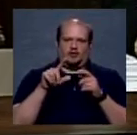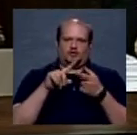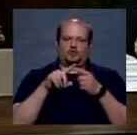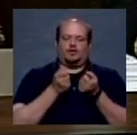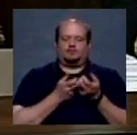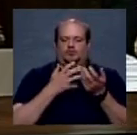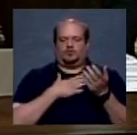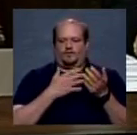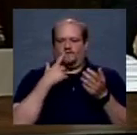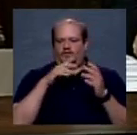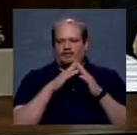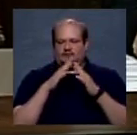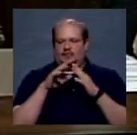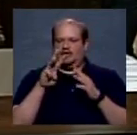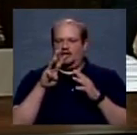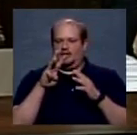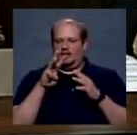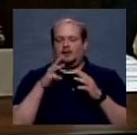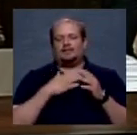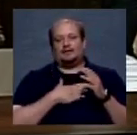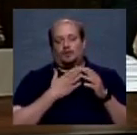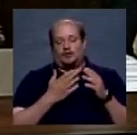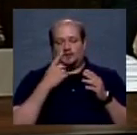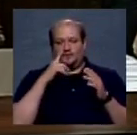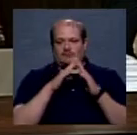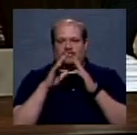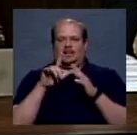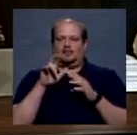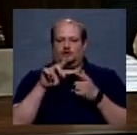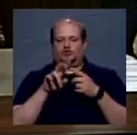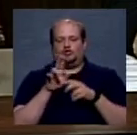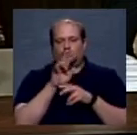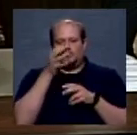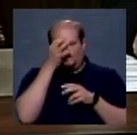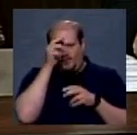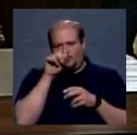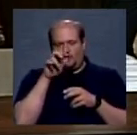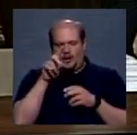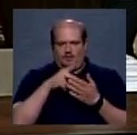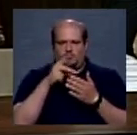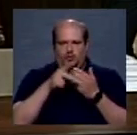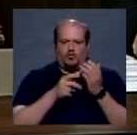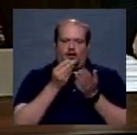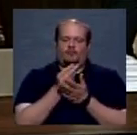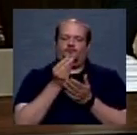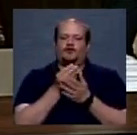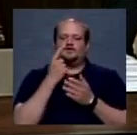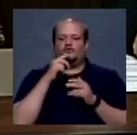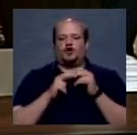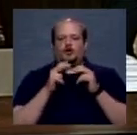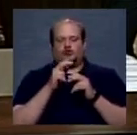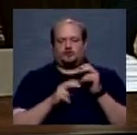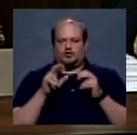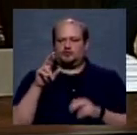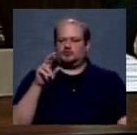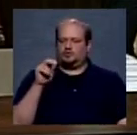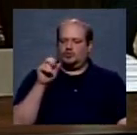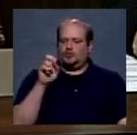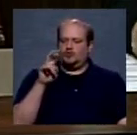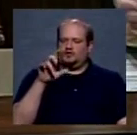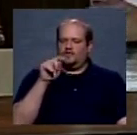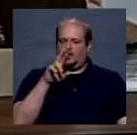the willingness of the City of Little Rock, Arkansas, to utilize federal aid Transportation Alternative Program funds for the construction of the Roosevelt Road